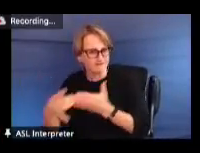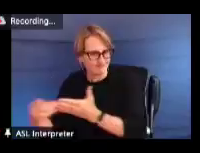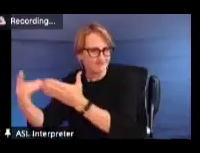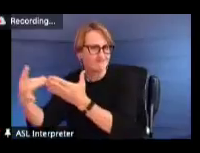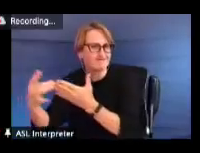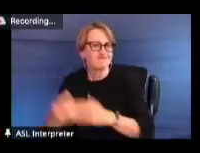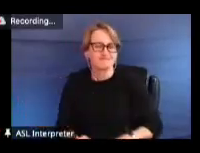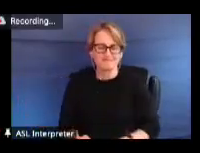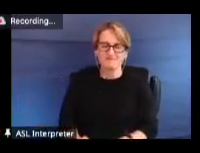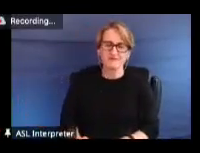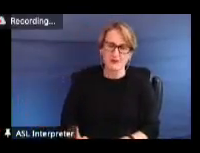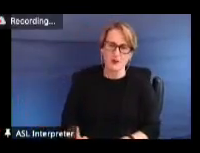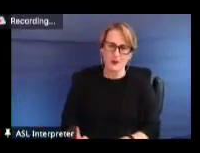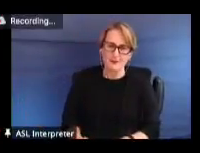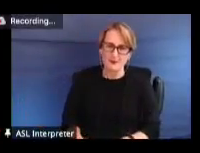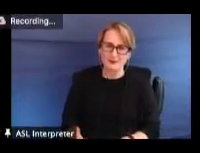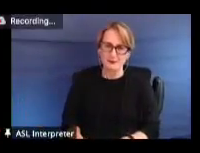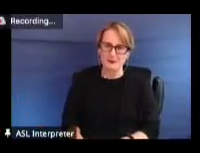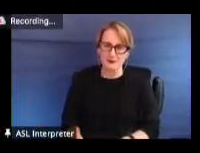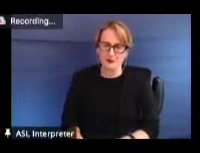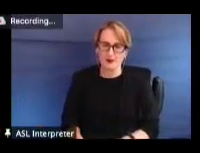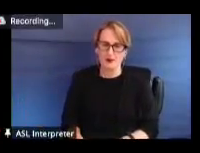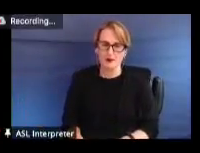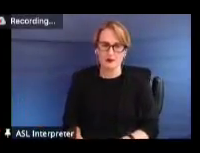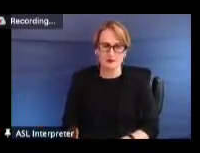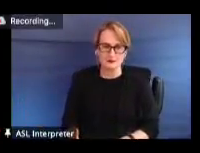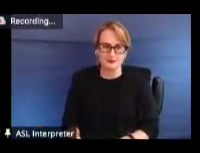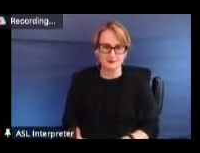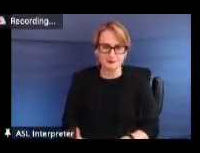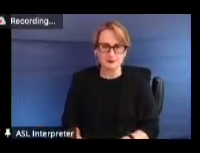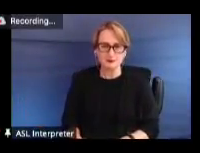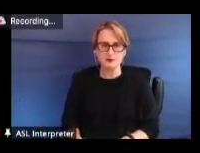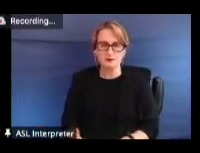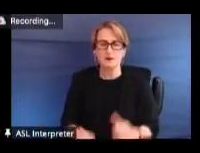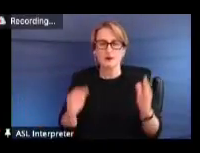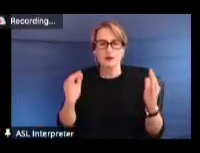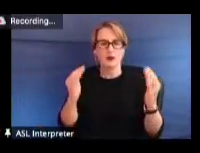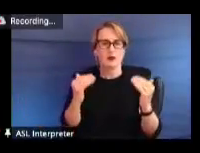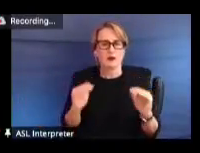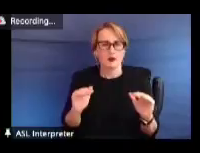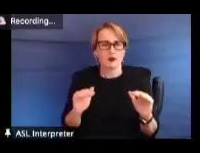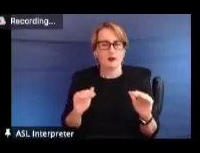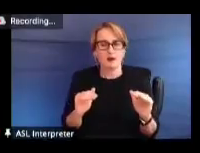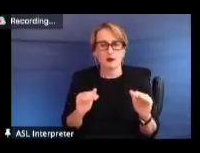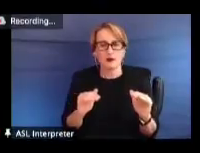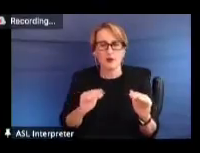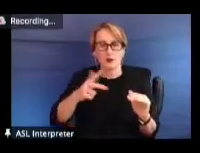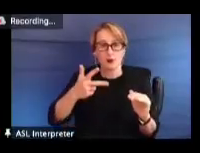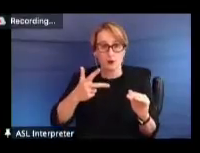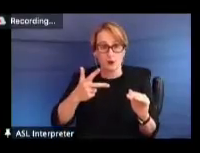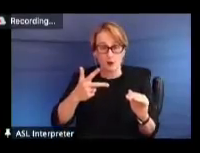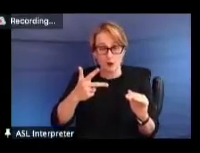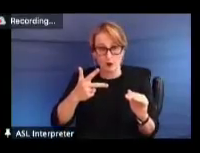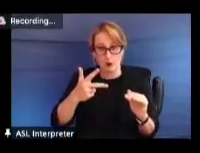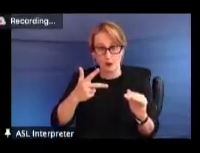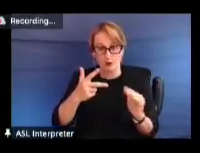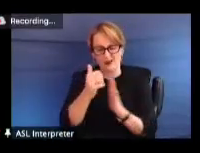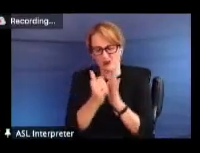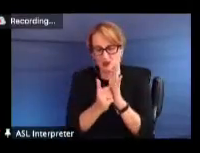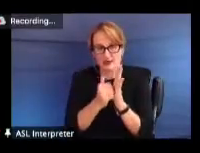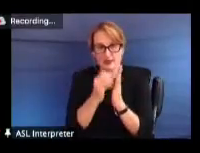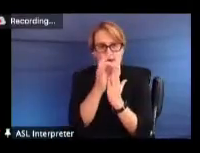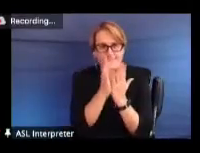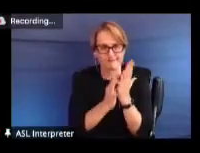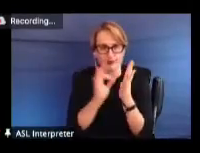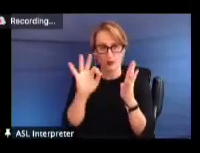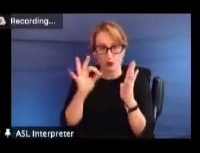then the if we look at bullet number 3 is on our agenda for